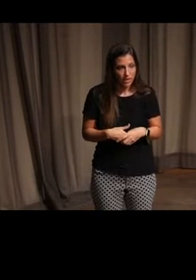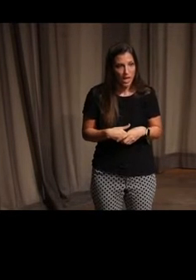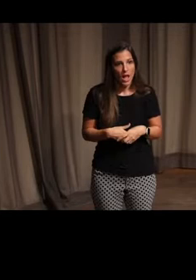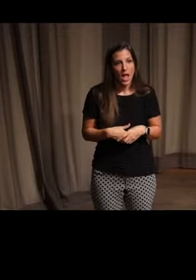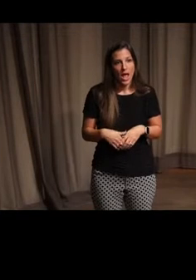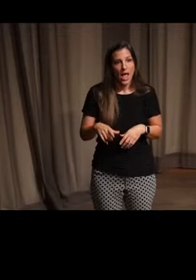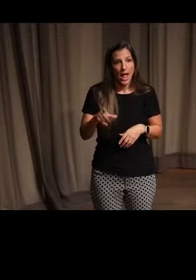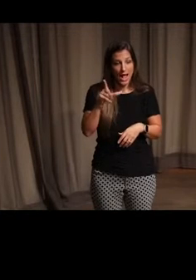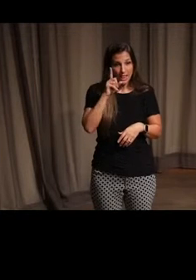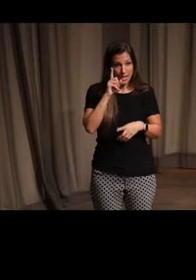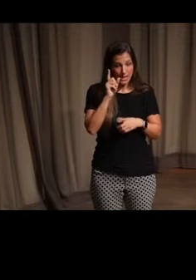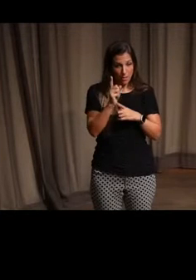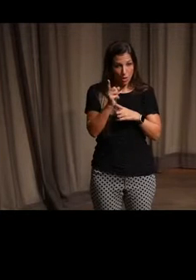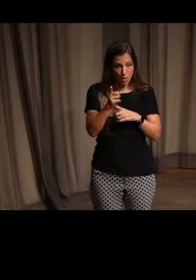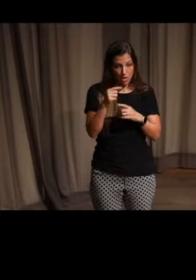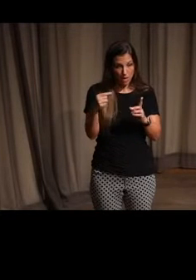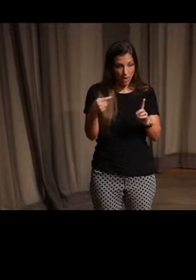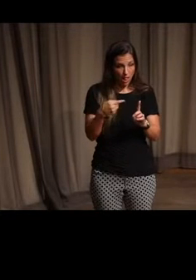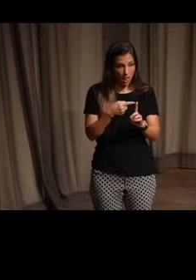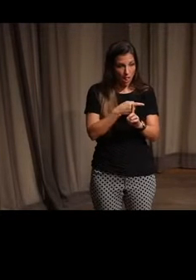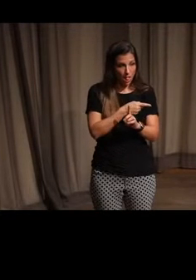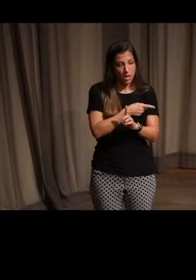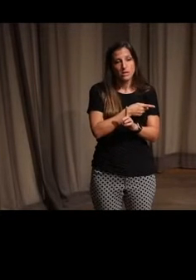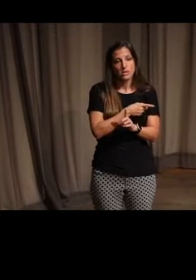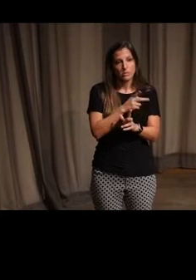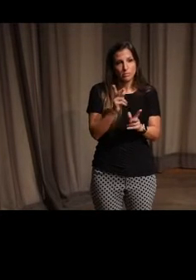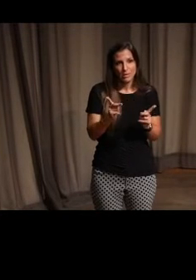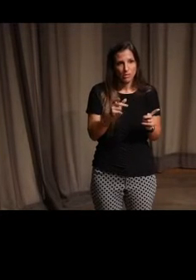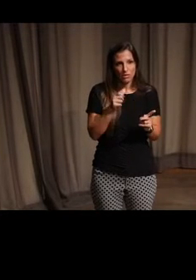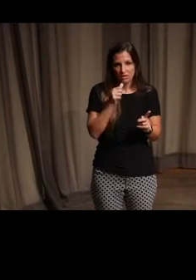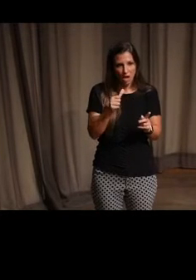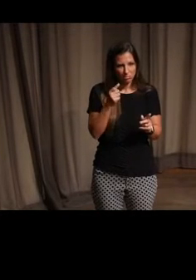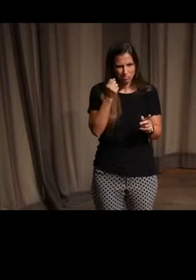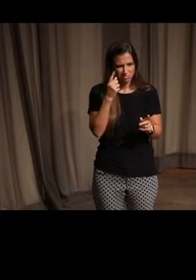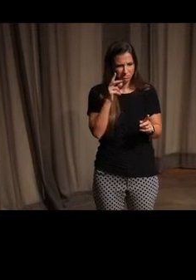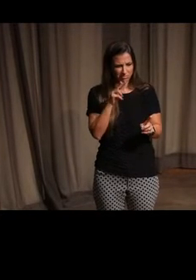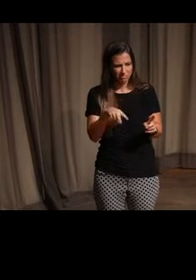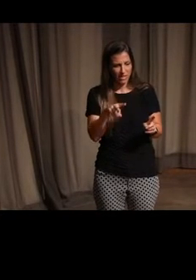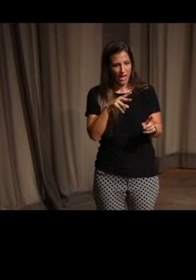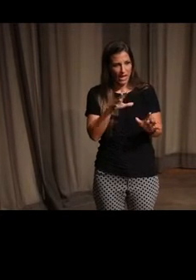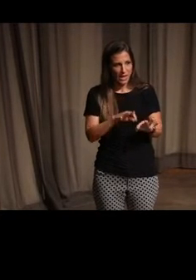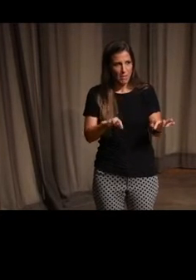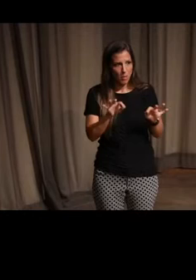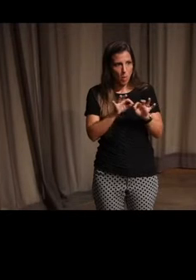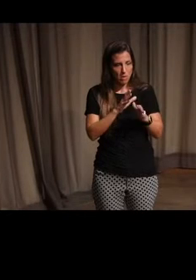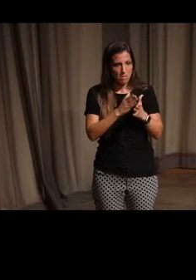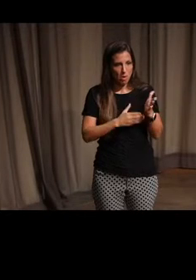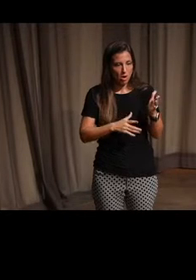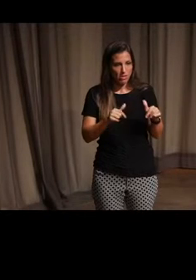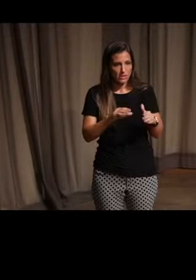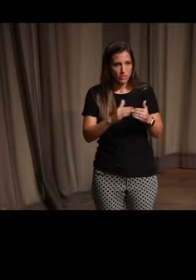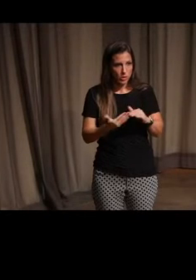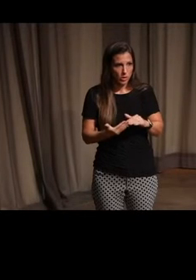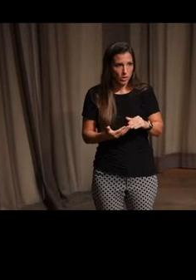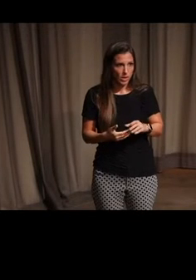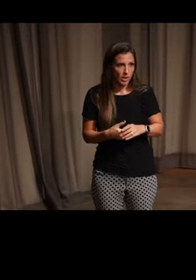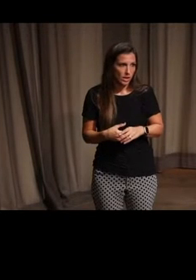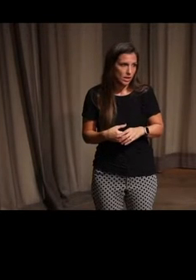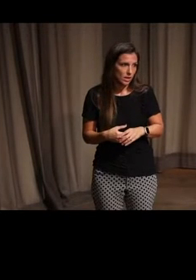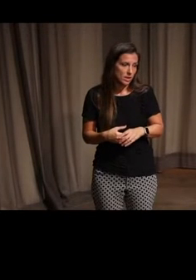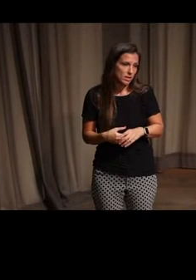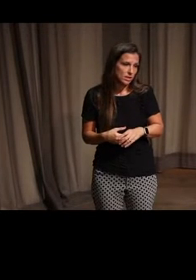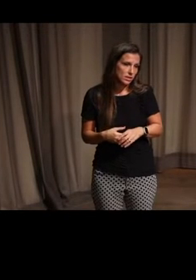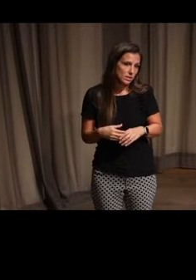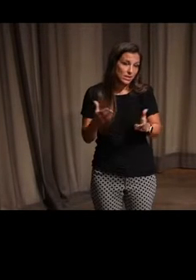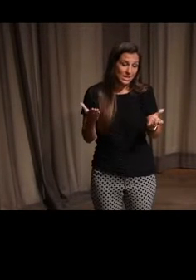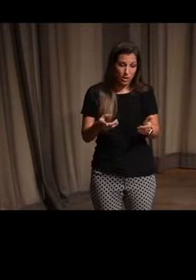think that the moment that we deviate from that, people won't see us as an important part of the community. And here